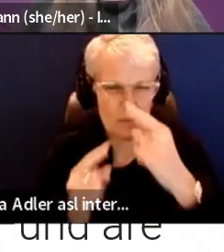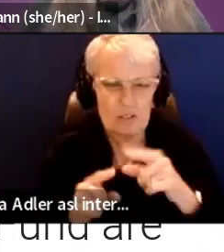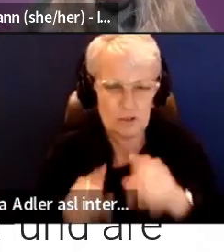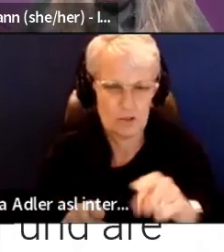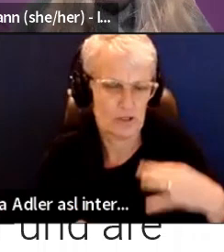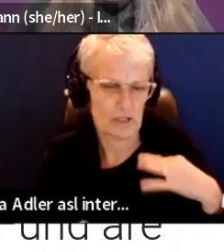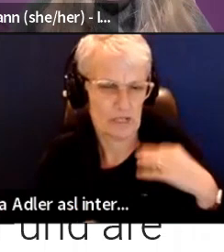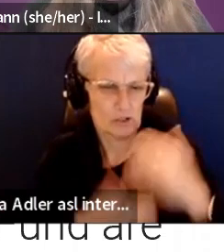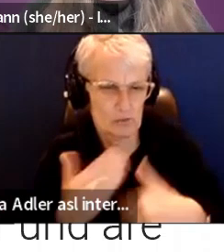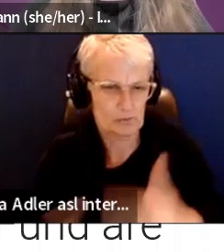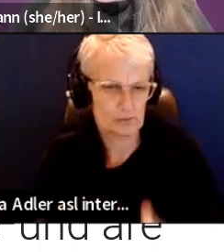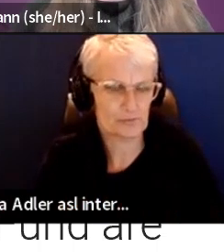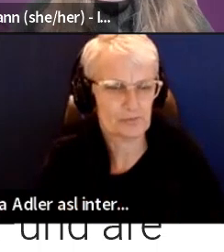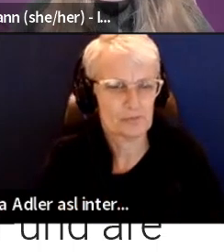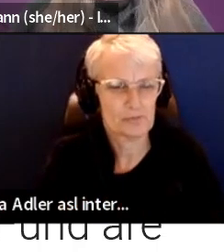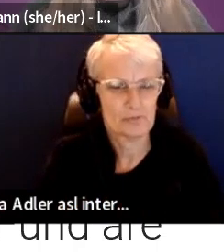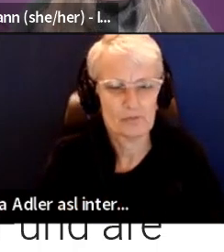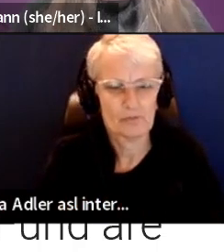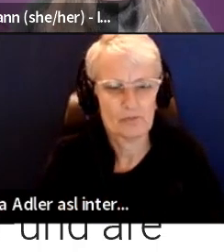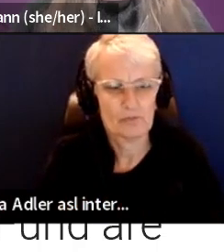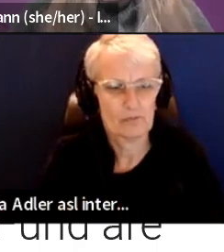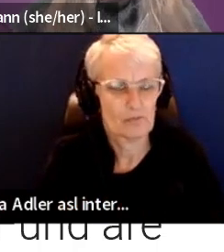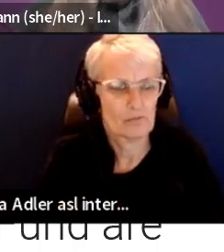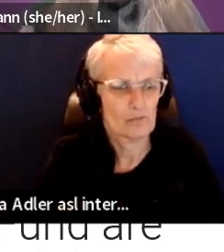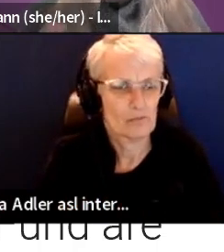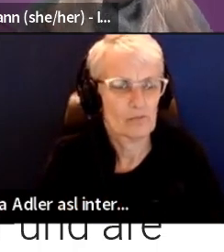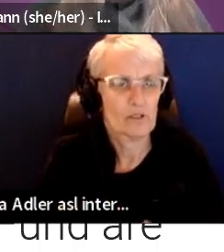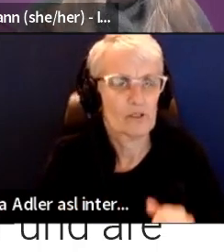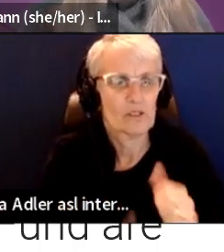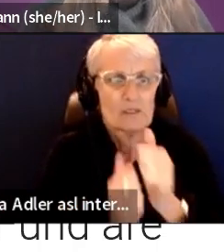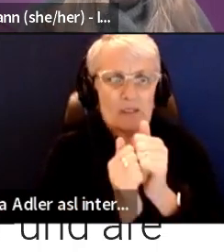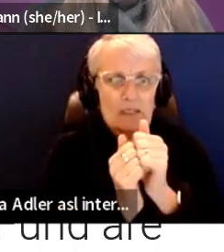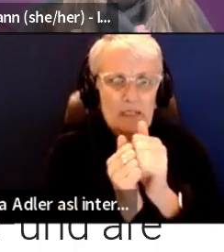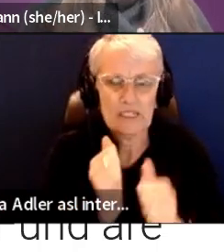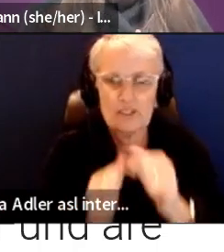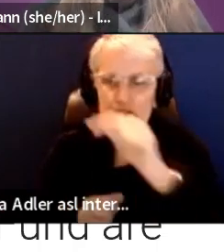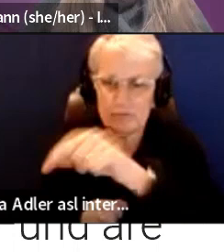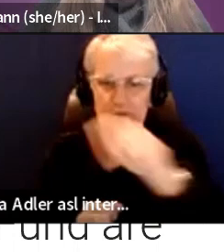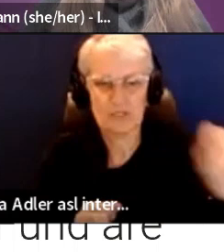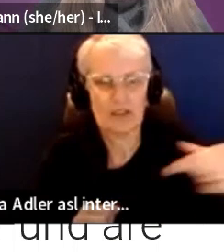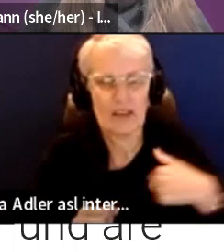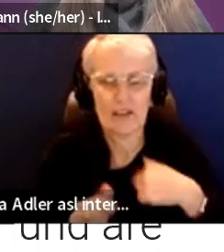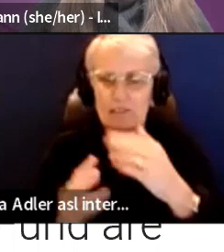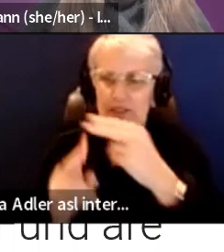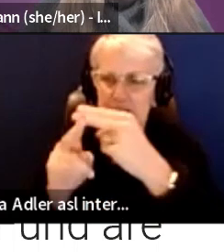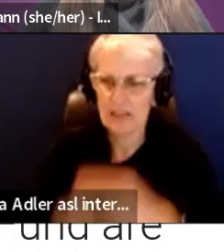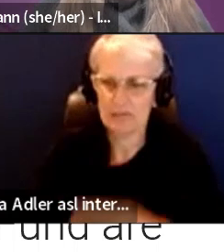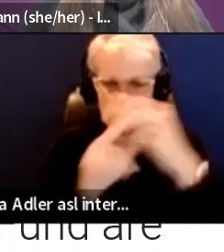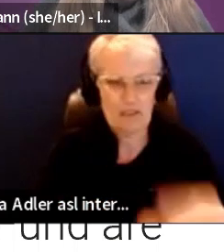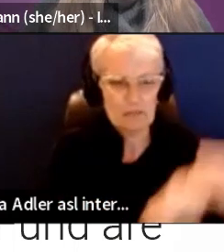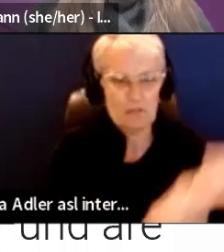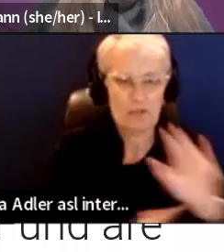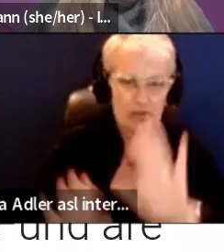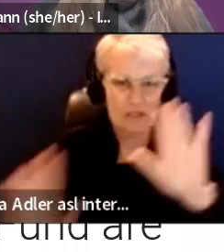applying. So as I said, each regional innovation center has a roster of their own mentors and advisors, and all